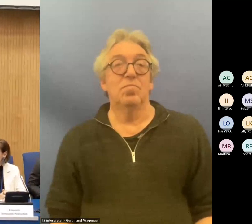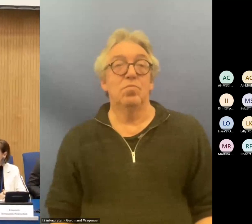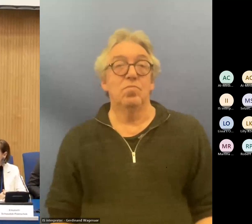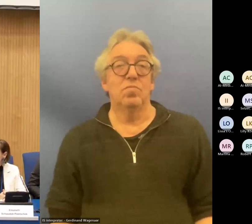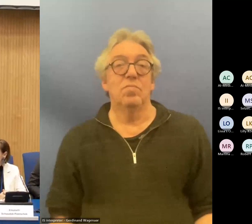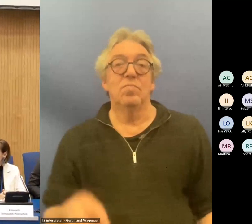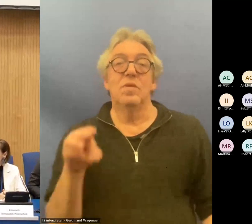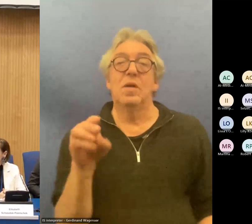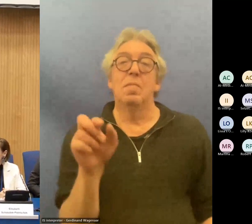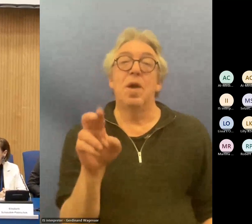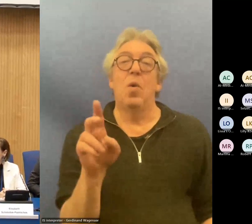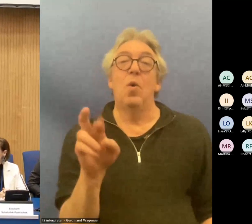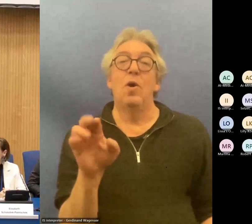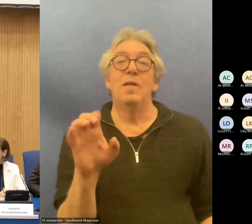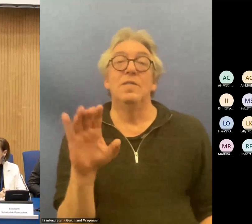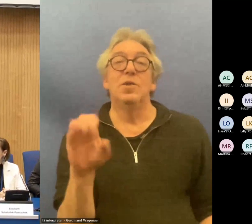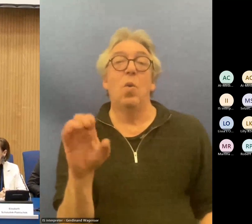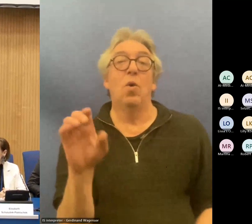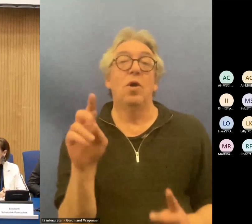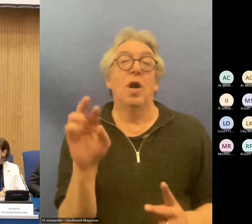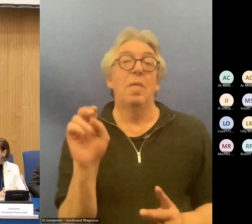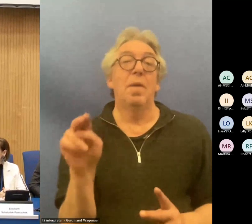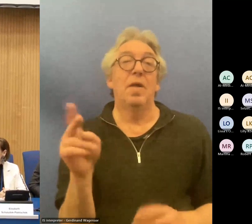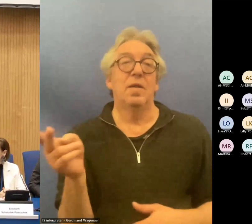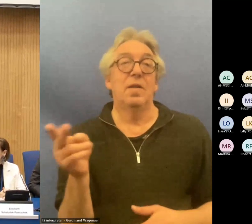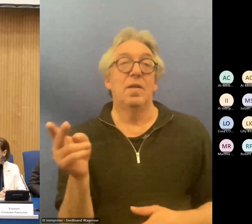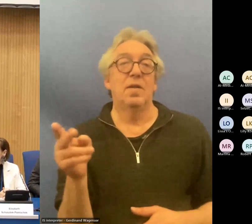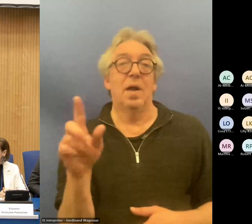Mauricio and Carmen, Adisa and